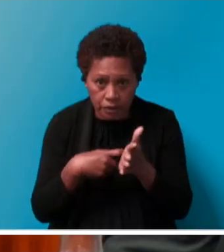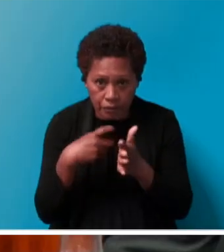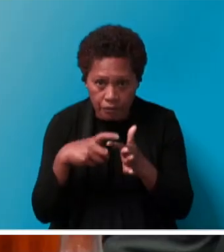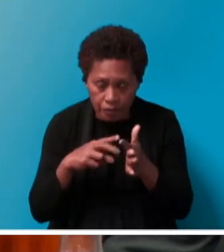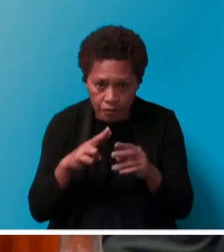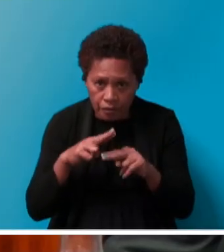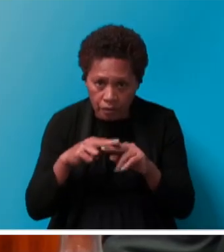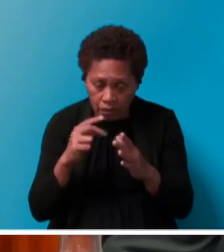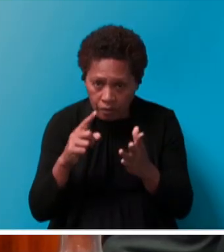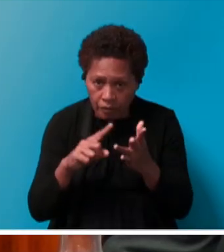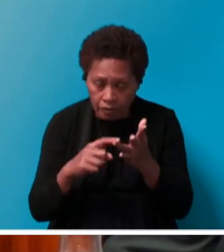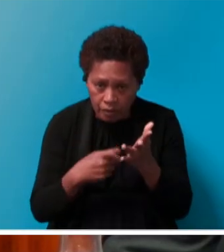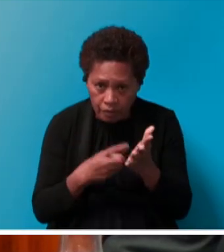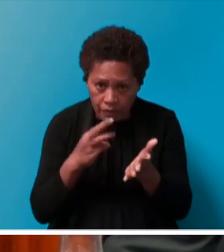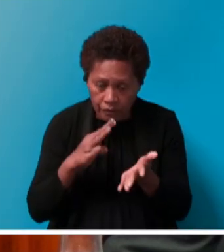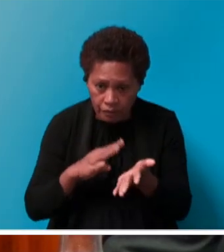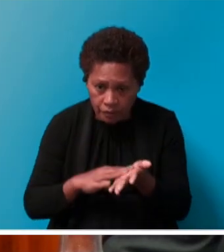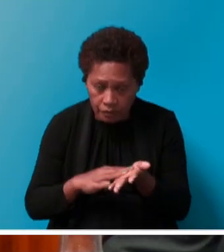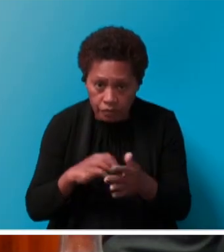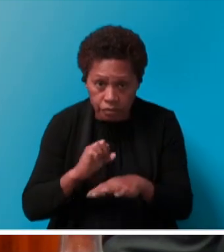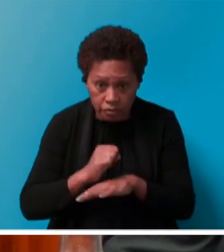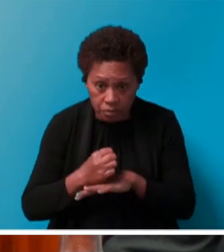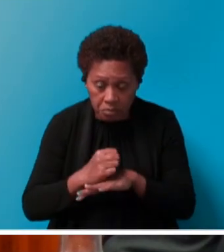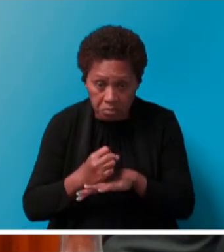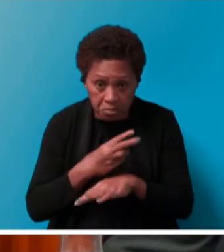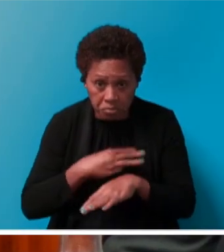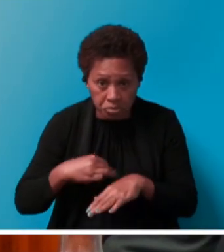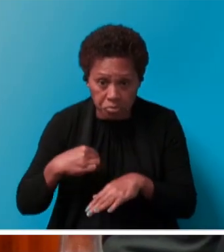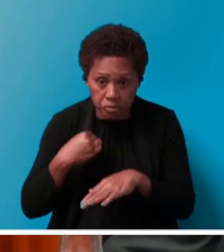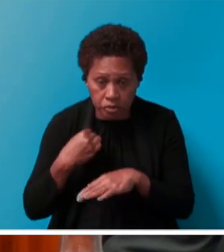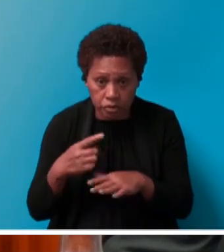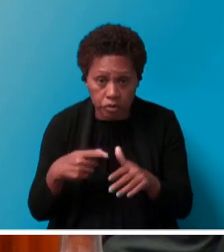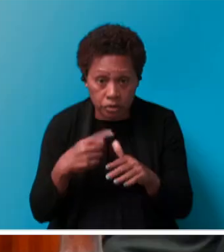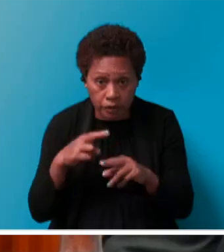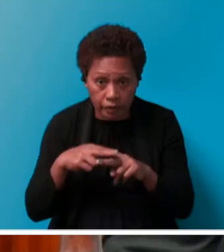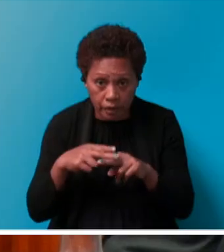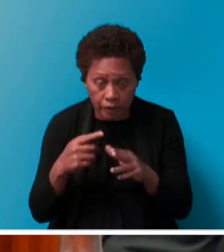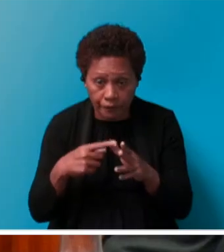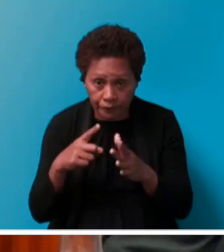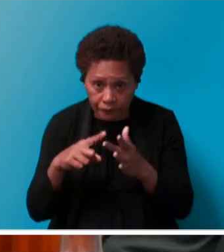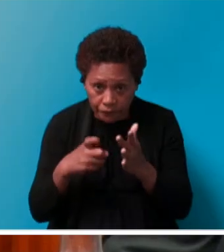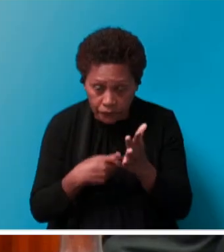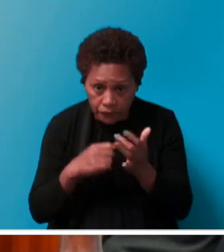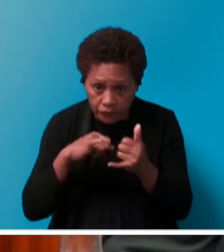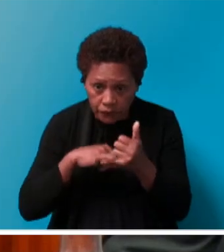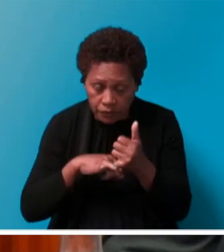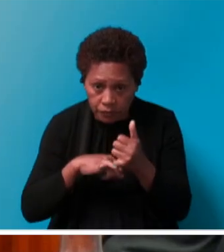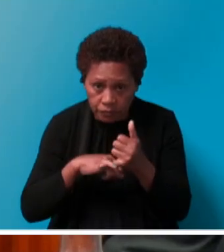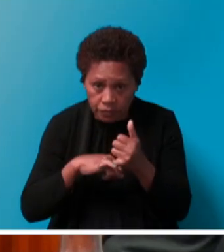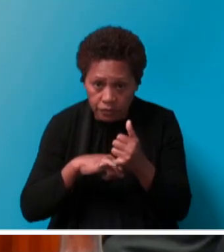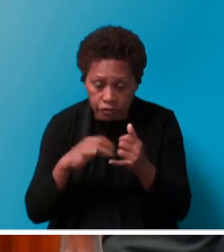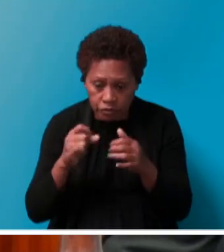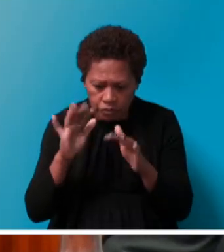At the Singapore Ministry of Home Affairs, observe the correction system built on profound belief in redemption. By focusing